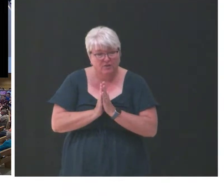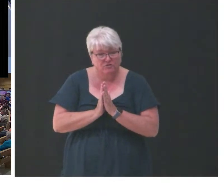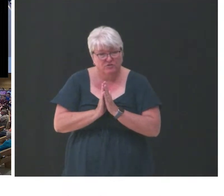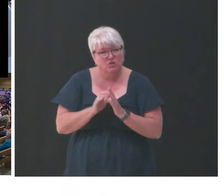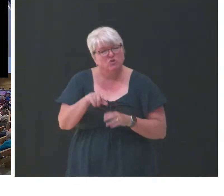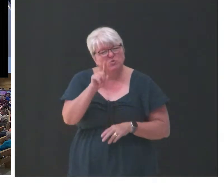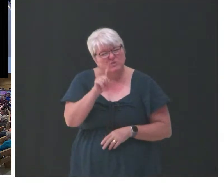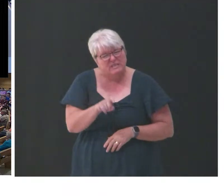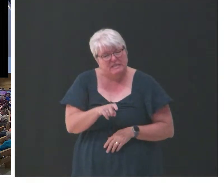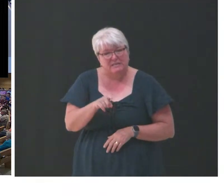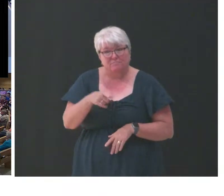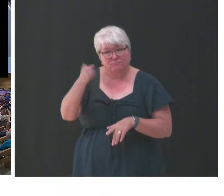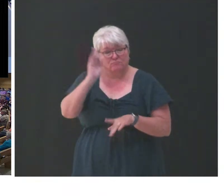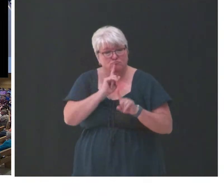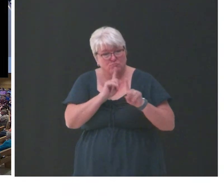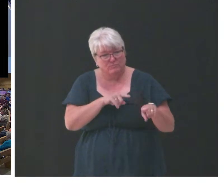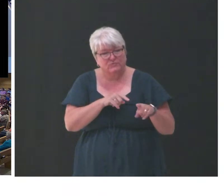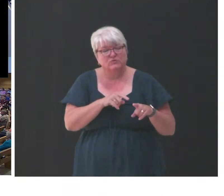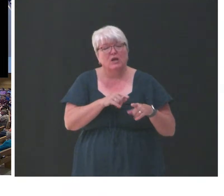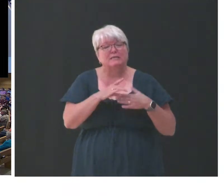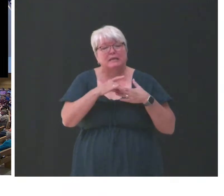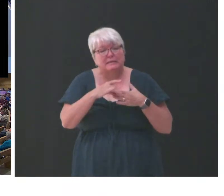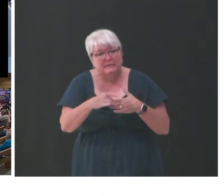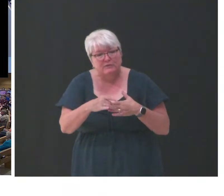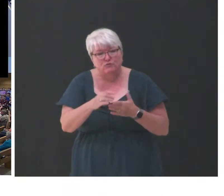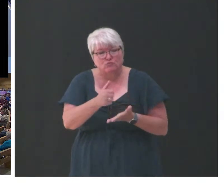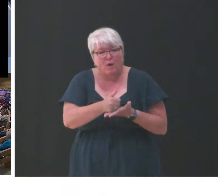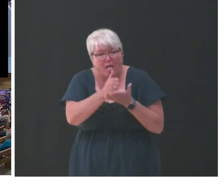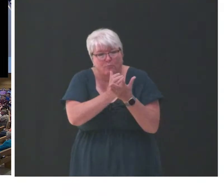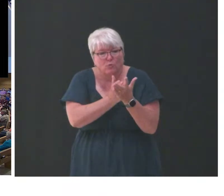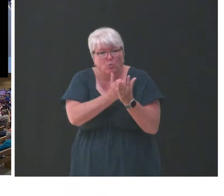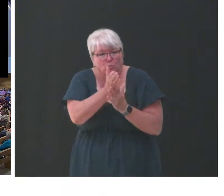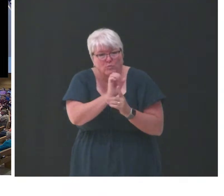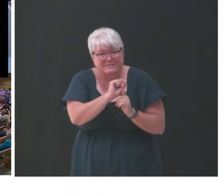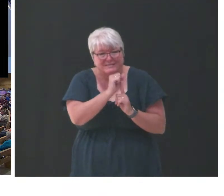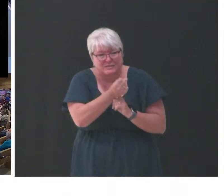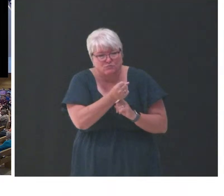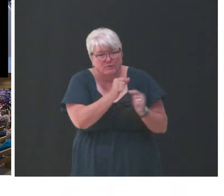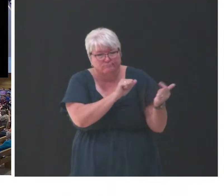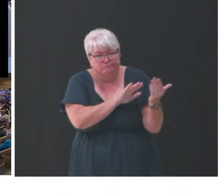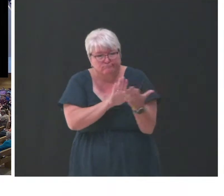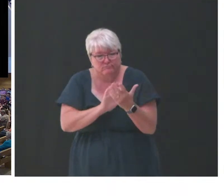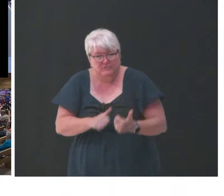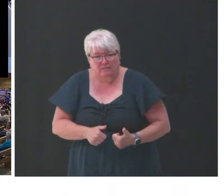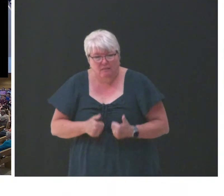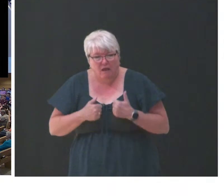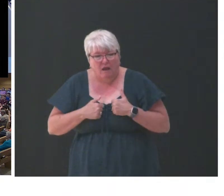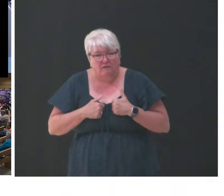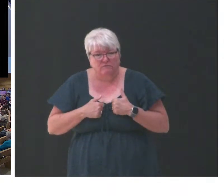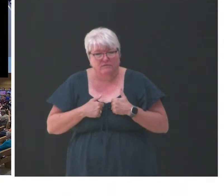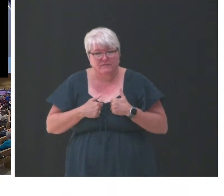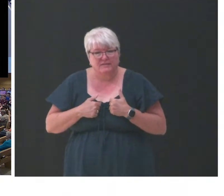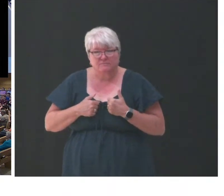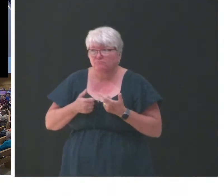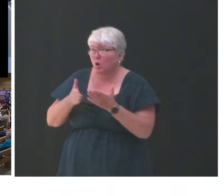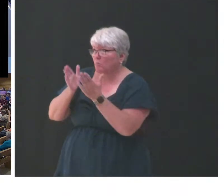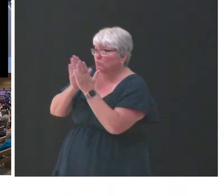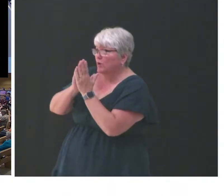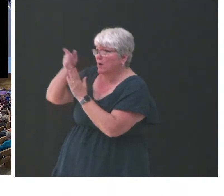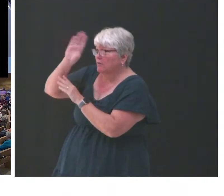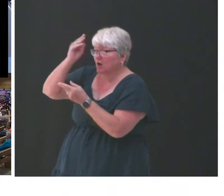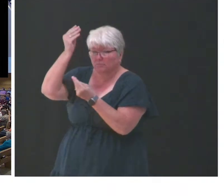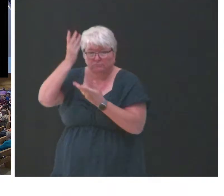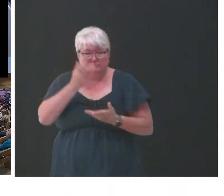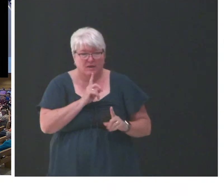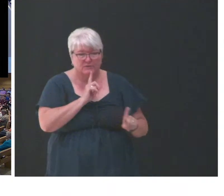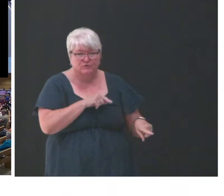you need those answers to lead you, to guide you, to help you through the situations in life, the responses to prayers that God gives